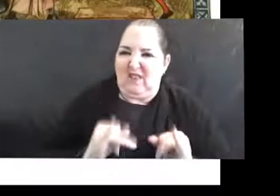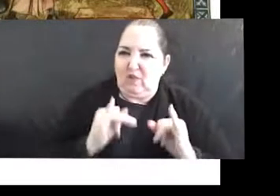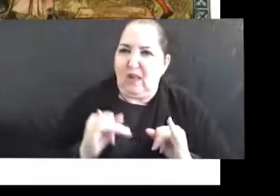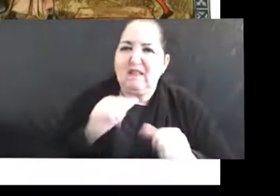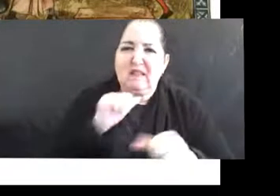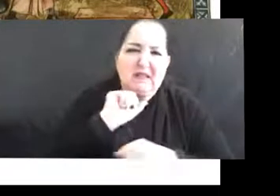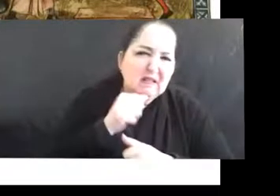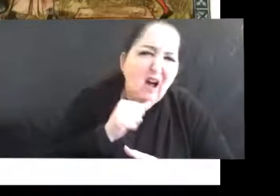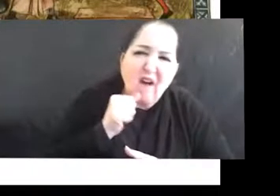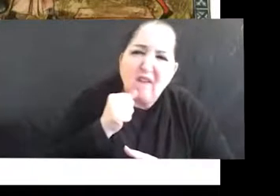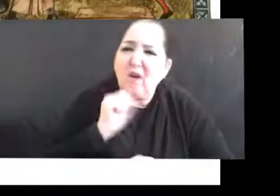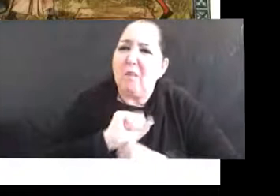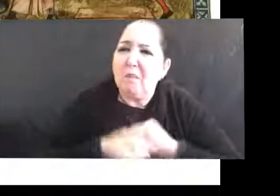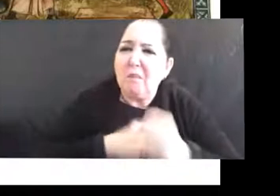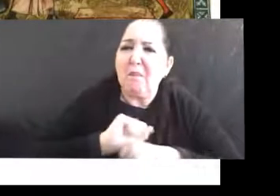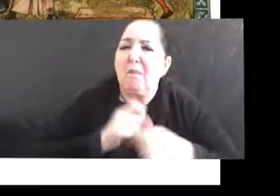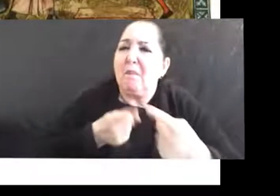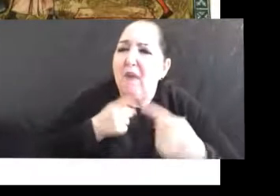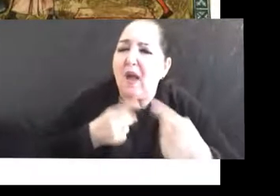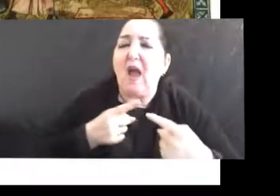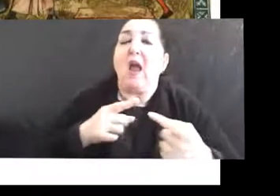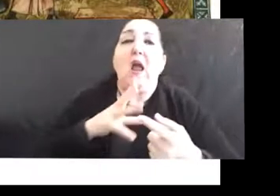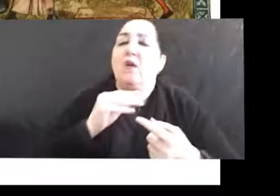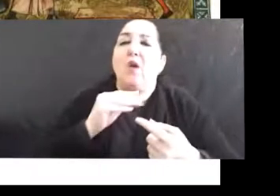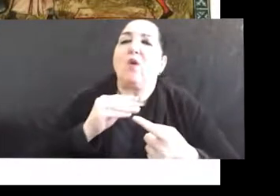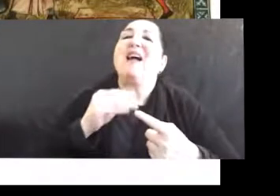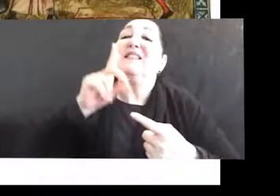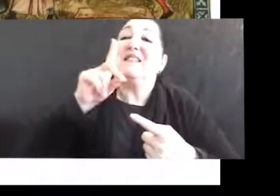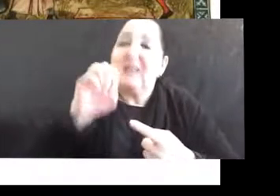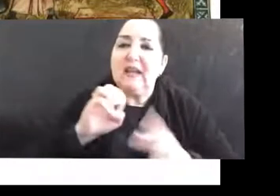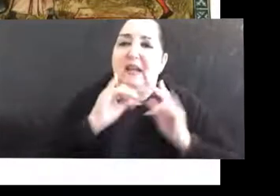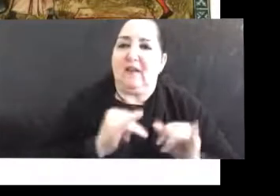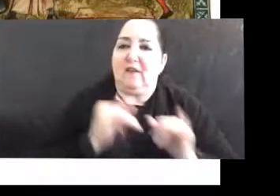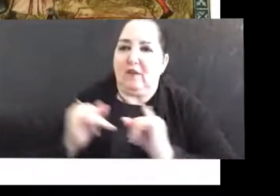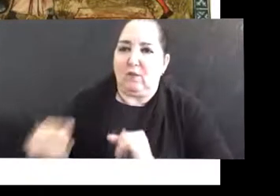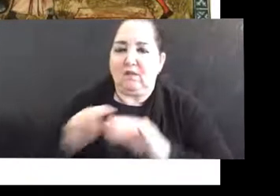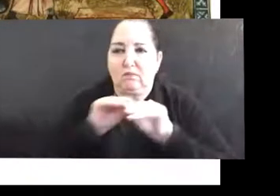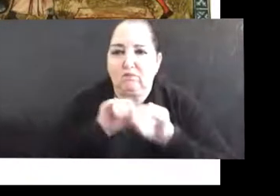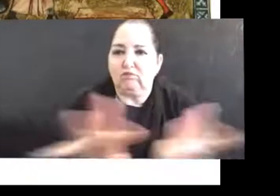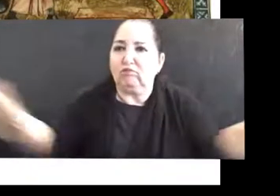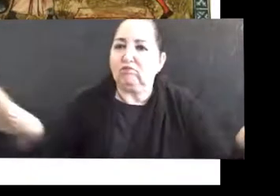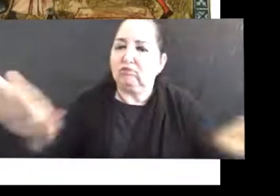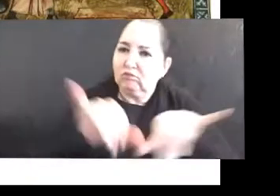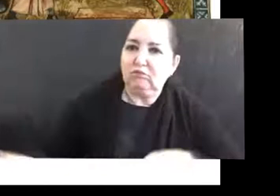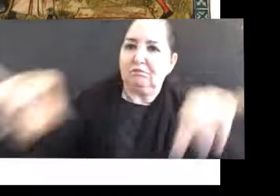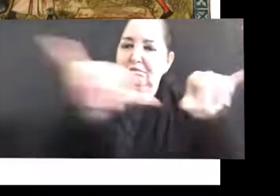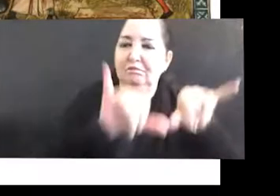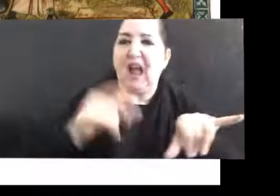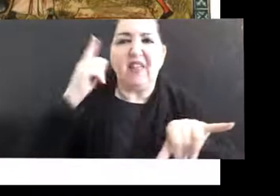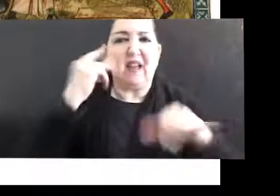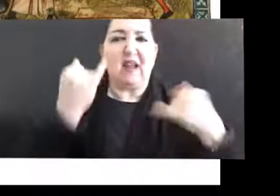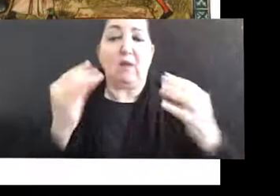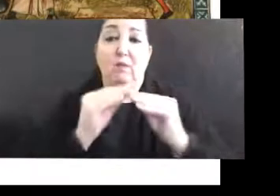de-individualizing suffering and pain to form coalitions around what will be now, I think, is